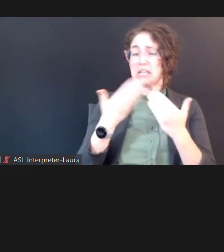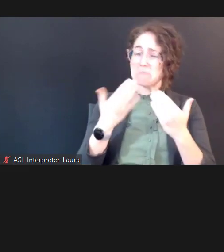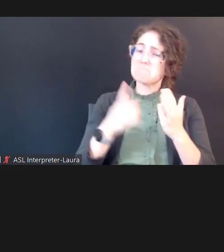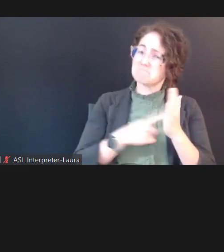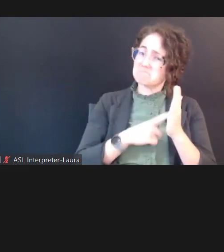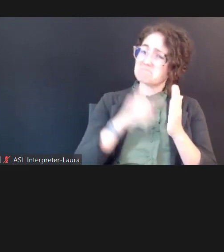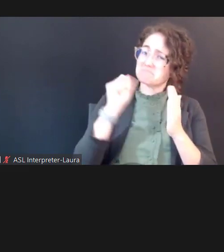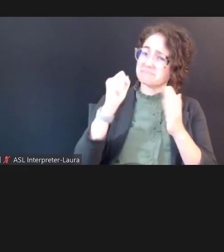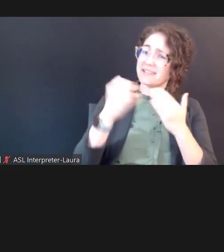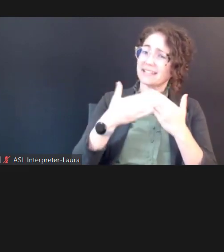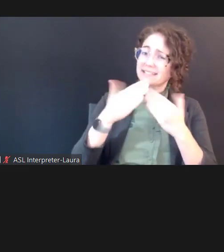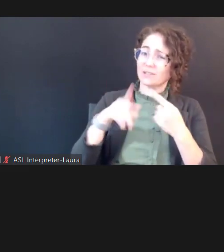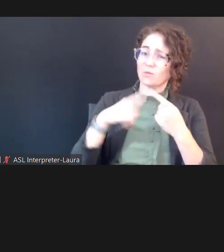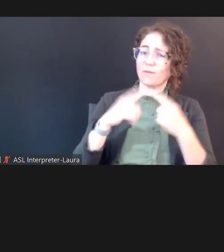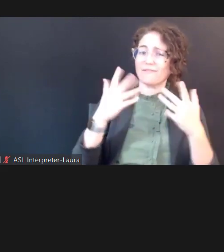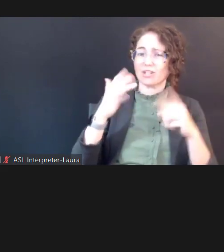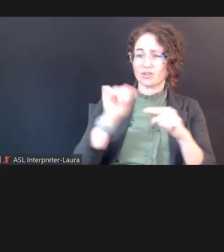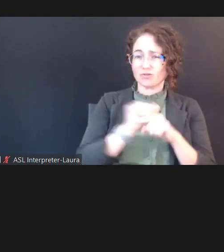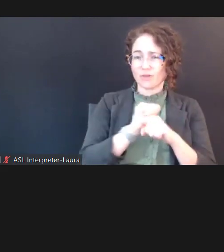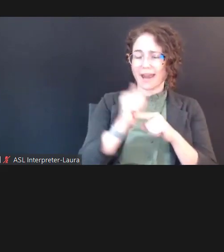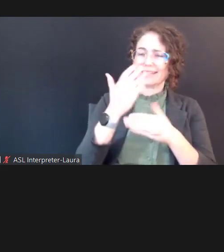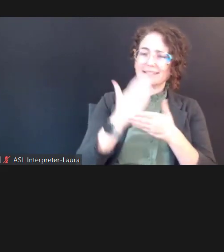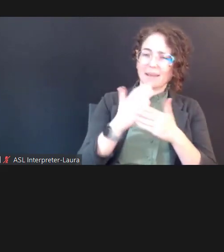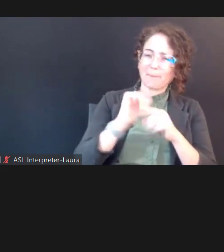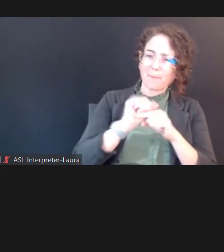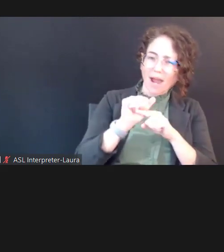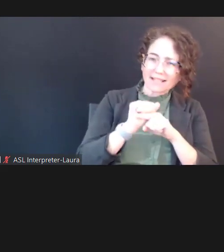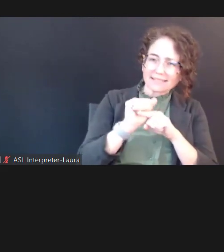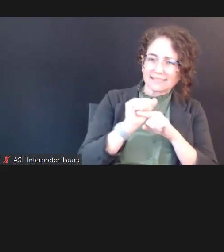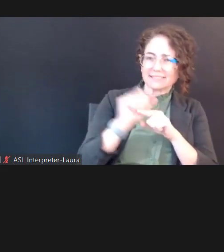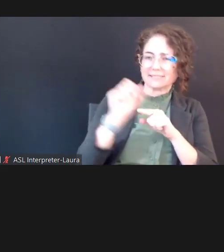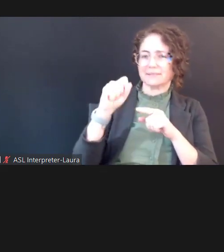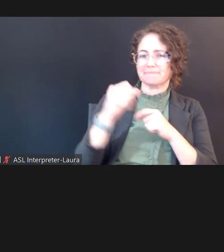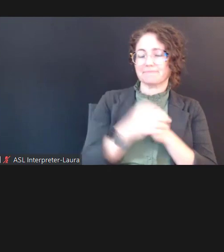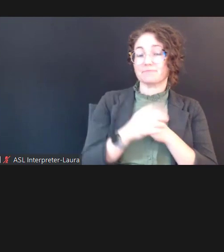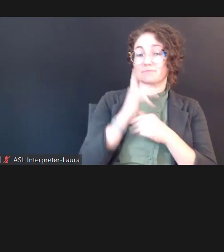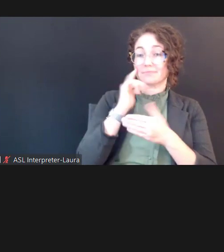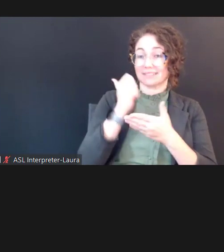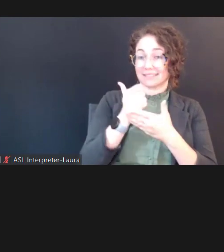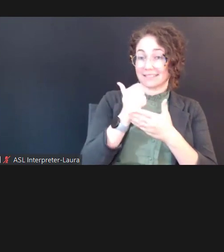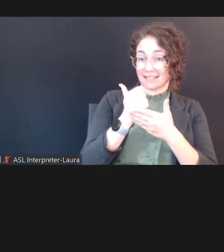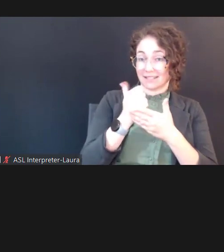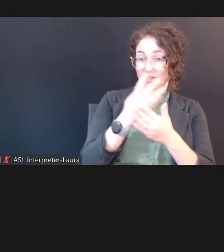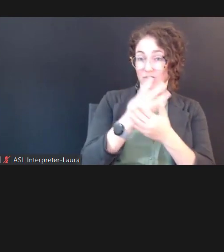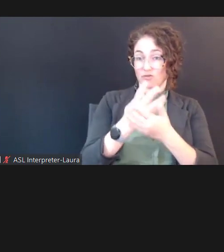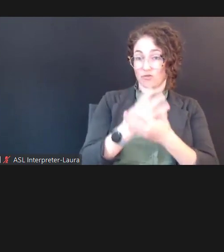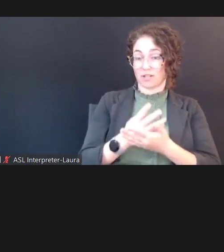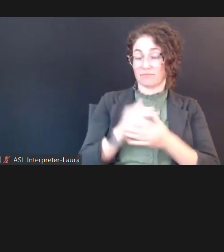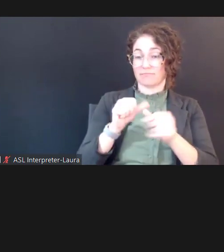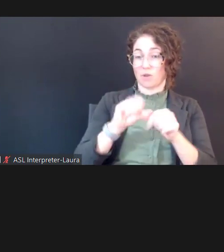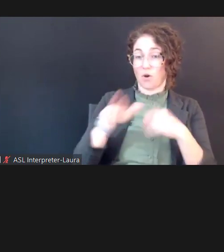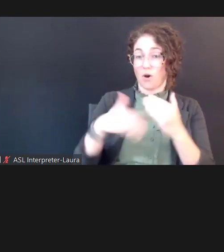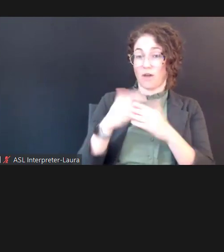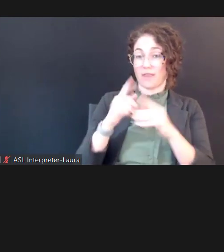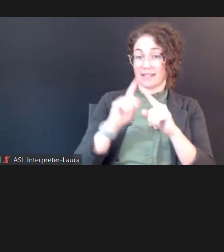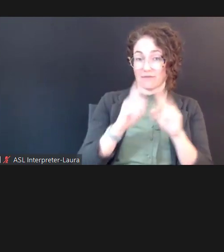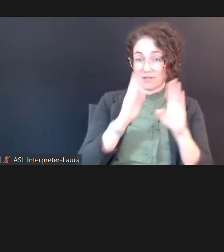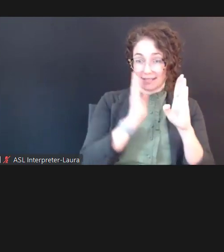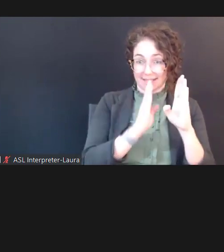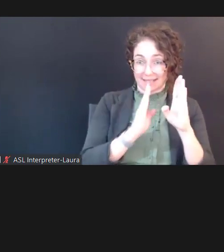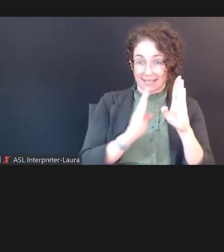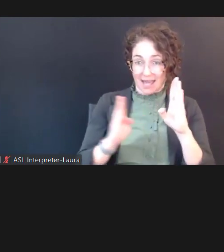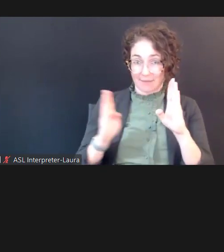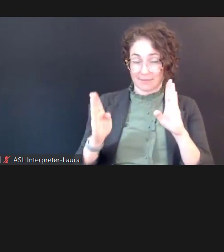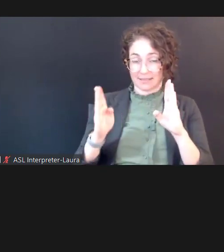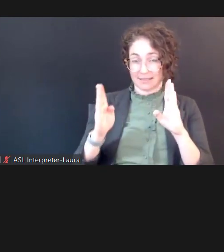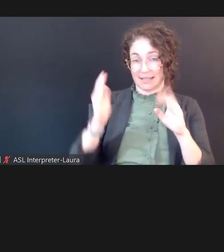once you've been trained and have had a little practice. To assist screeners in keeping all of the different steps of the screening